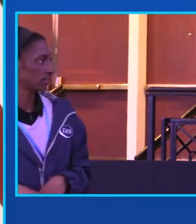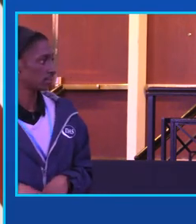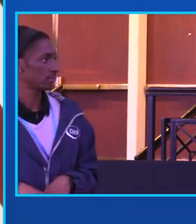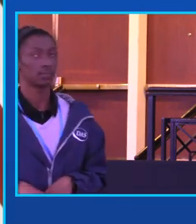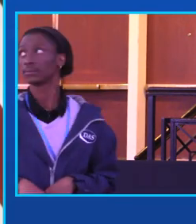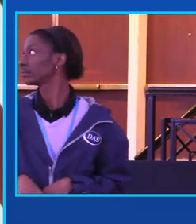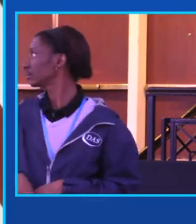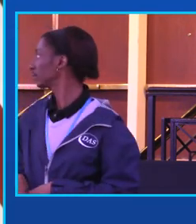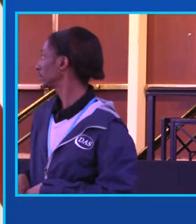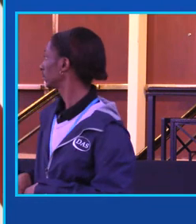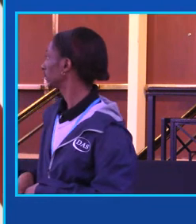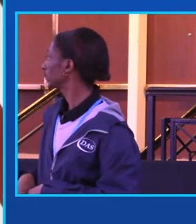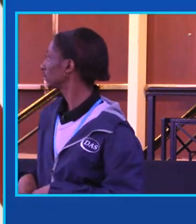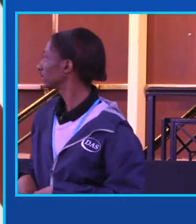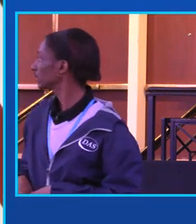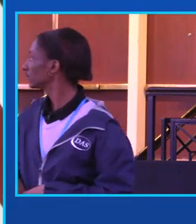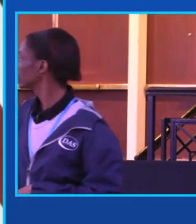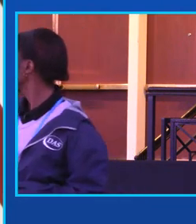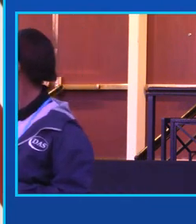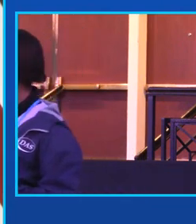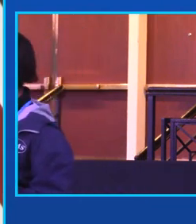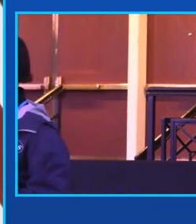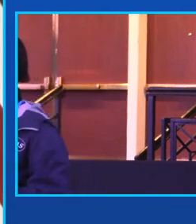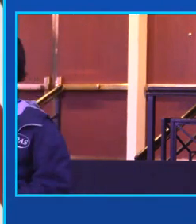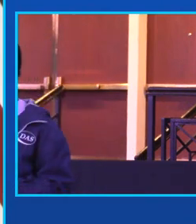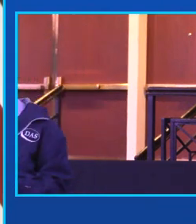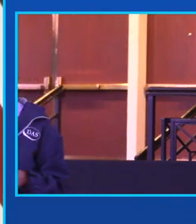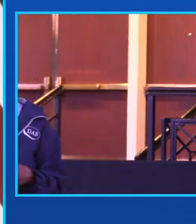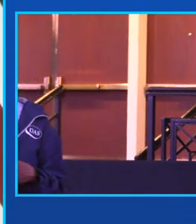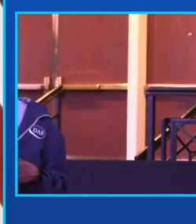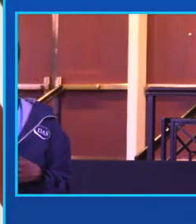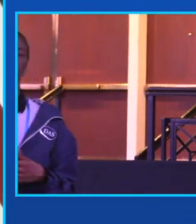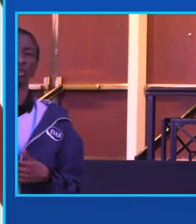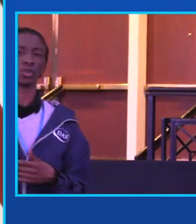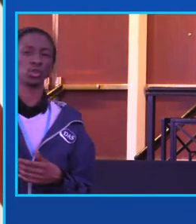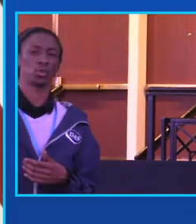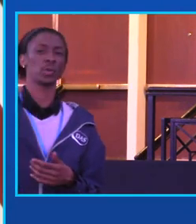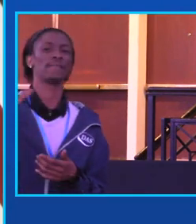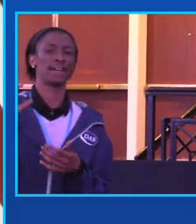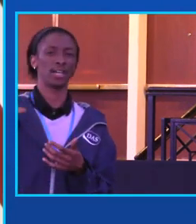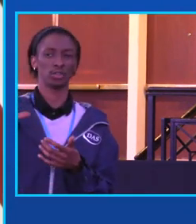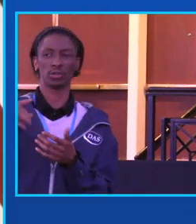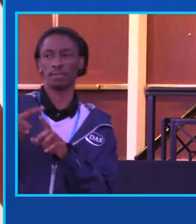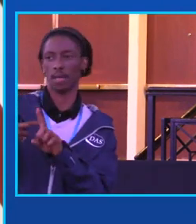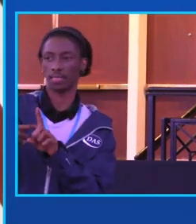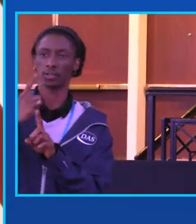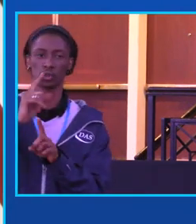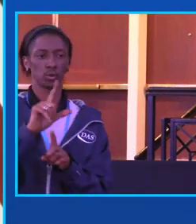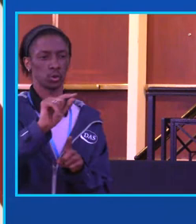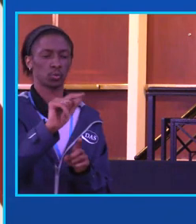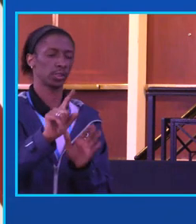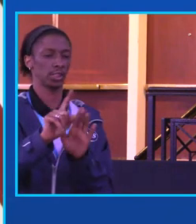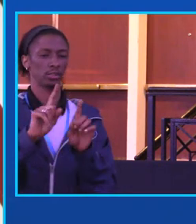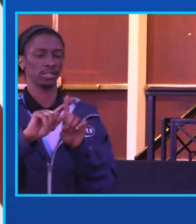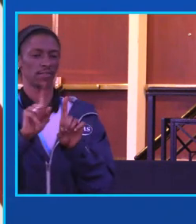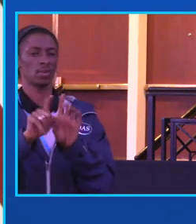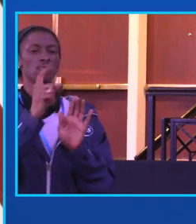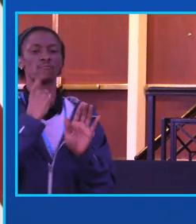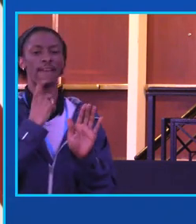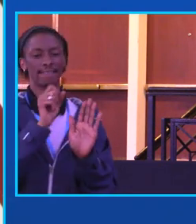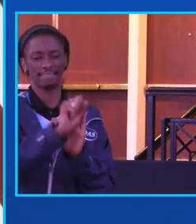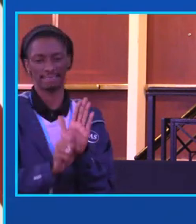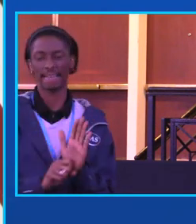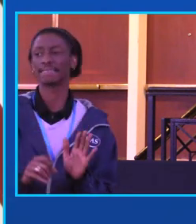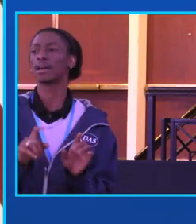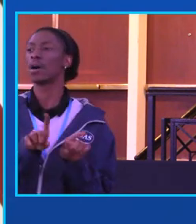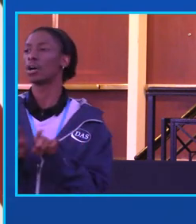Which has begun sending $2,500 a month to 20 red states, plus another $1 million in dedicated investments. We'll also